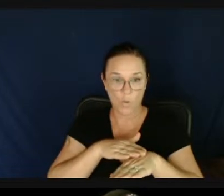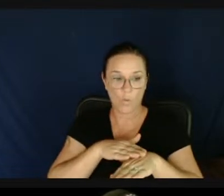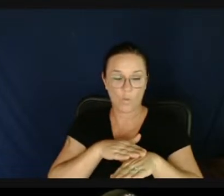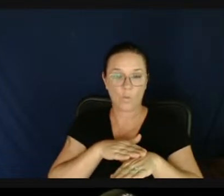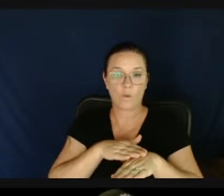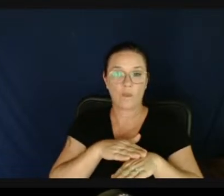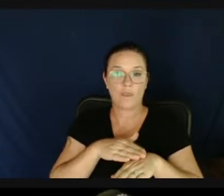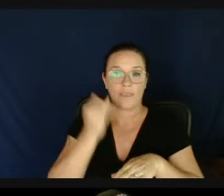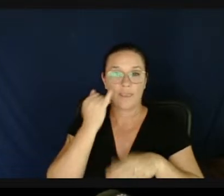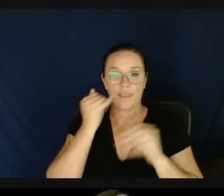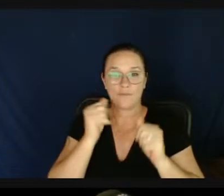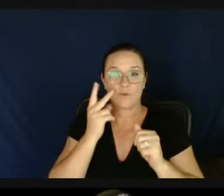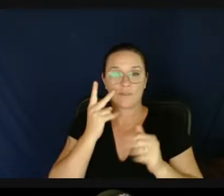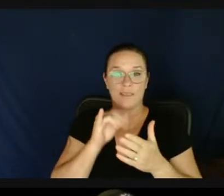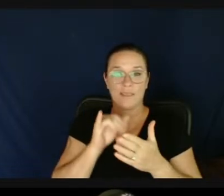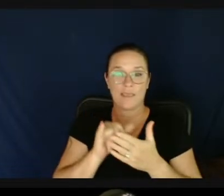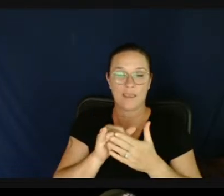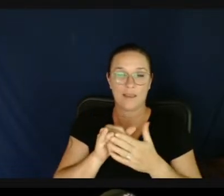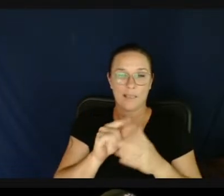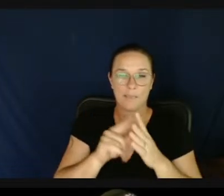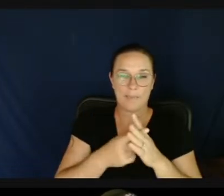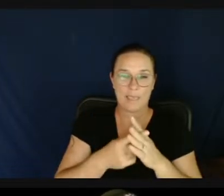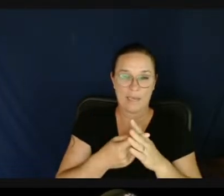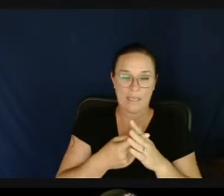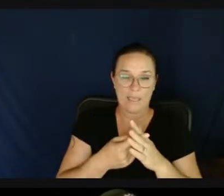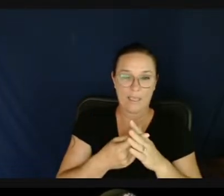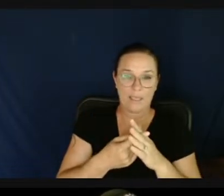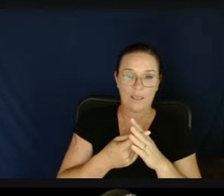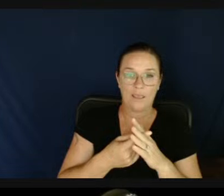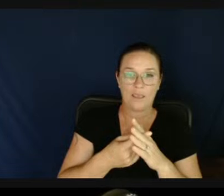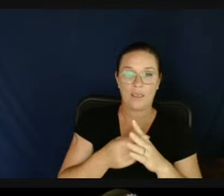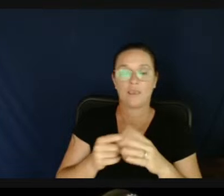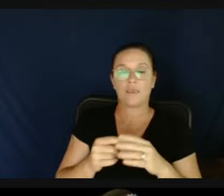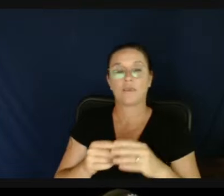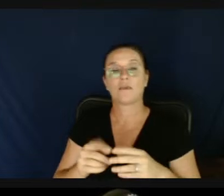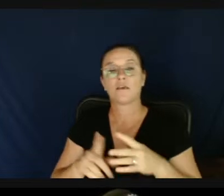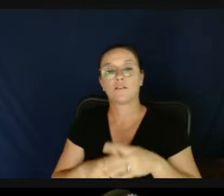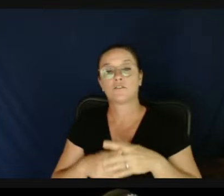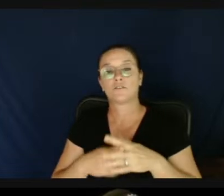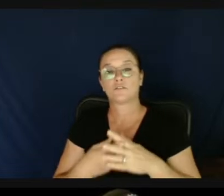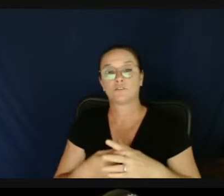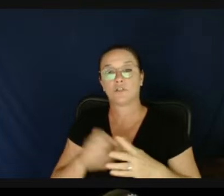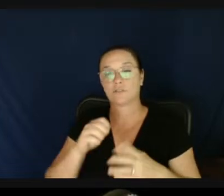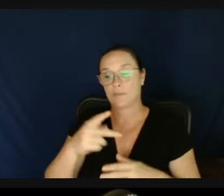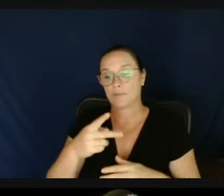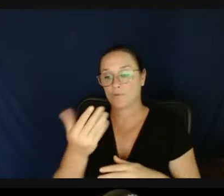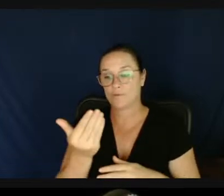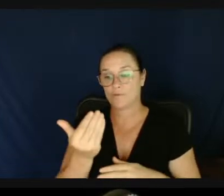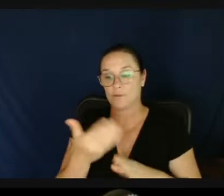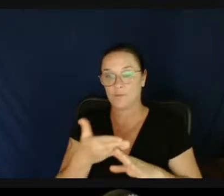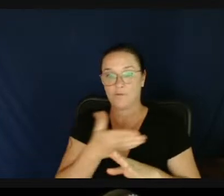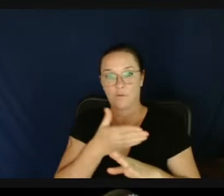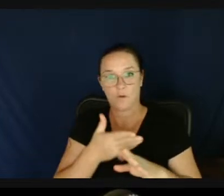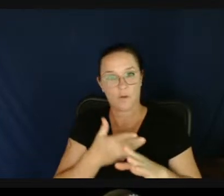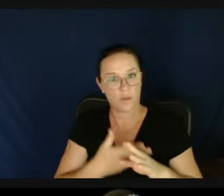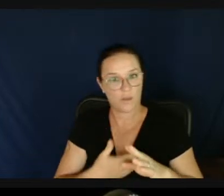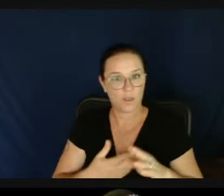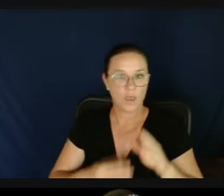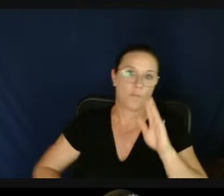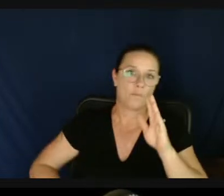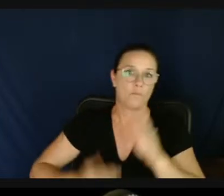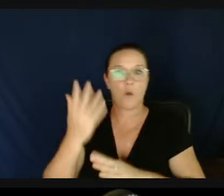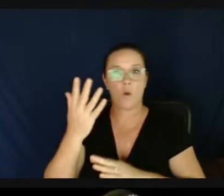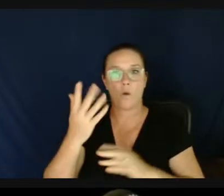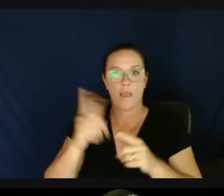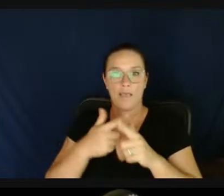can see this little tail at the very beginning here, that starts off episode 15 before it ramps up very quickly and then crashes down quickly